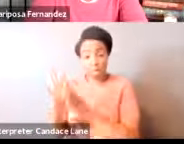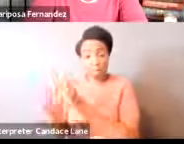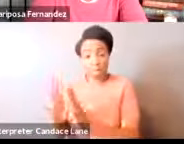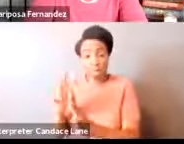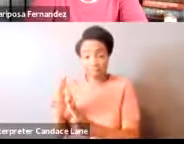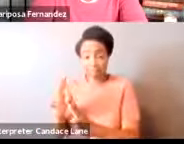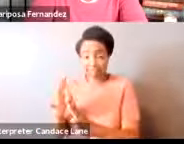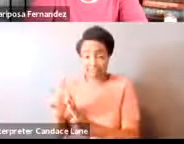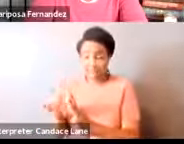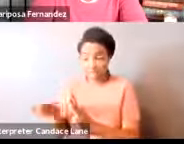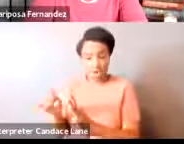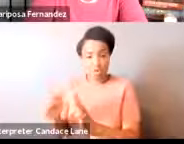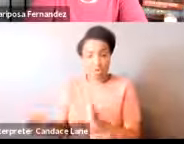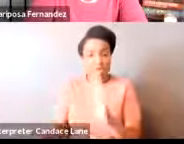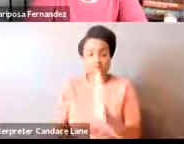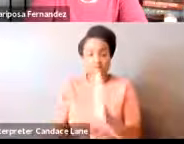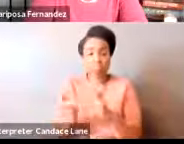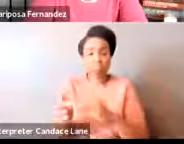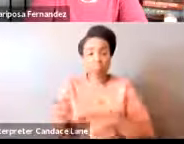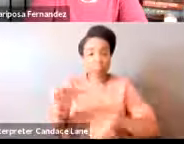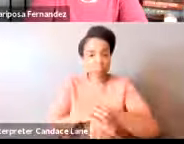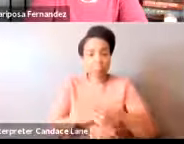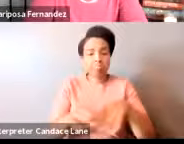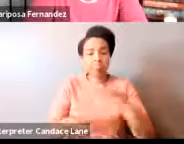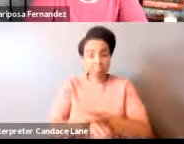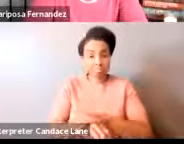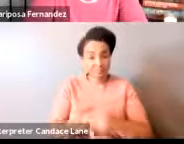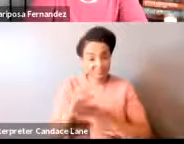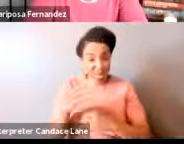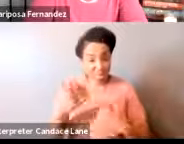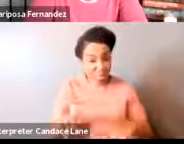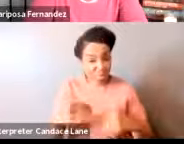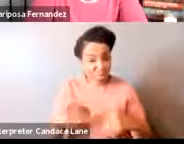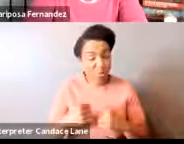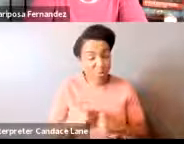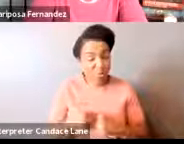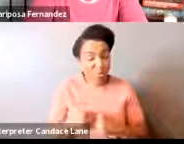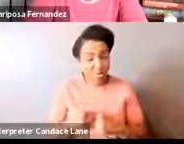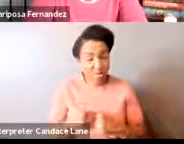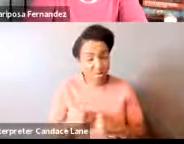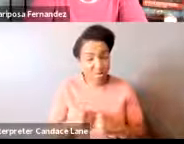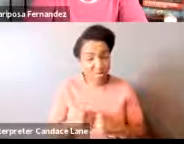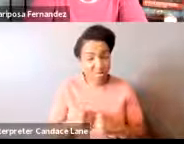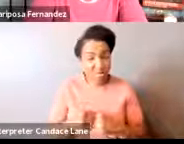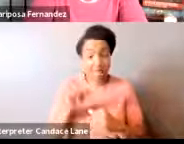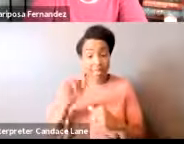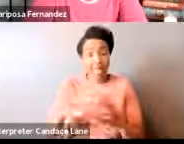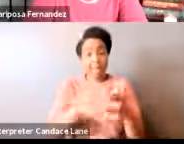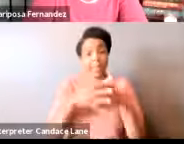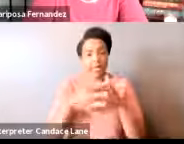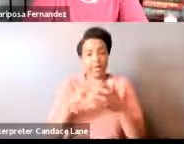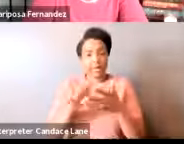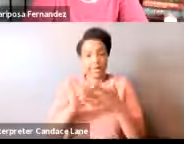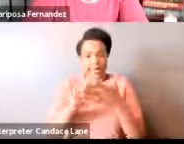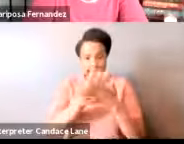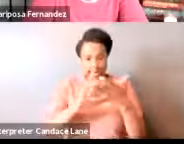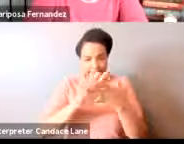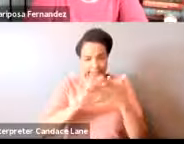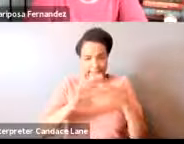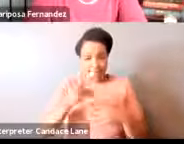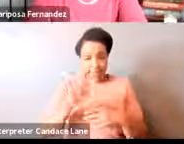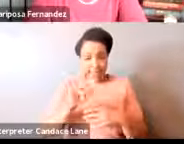anti-humanitarian streak in this country. Anyway, an American Haze. Quote,